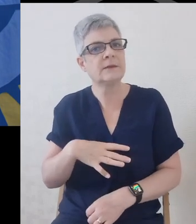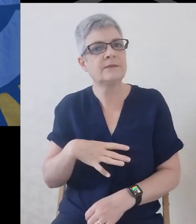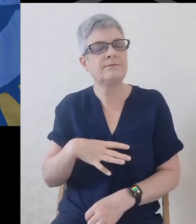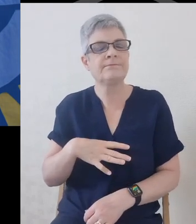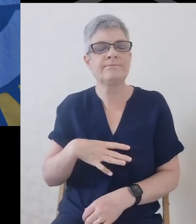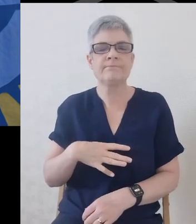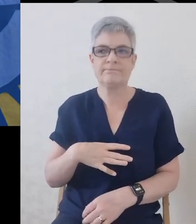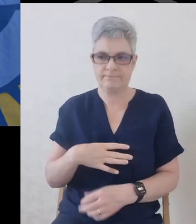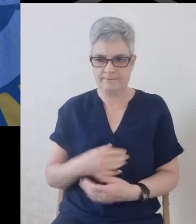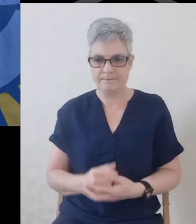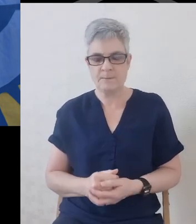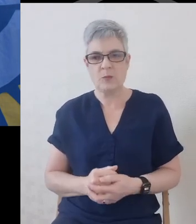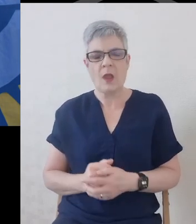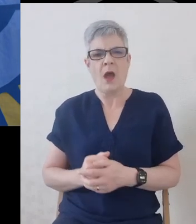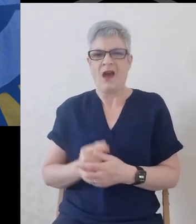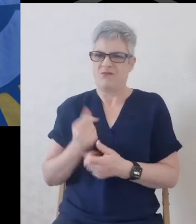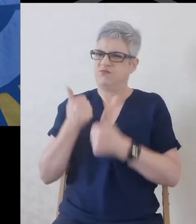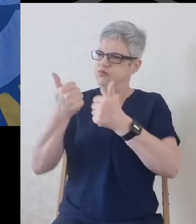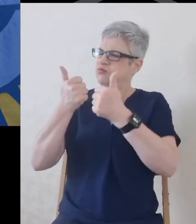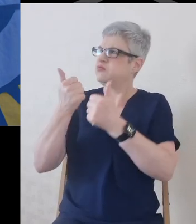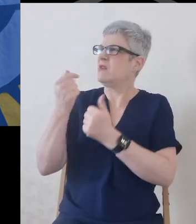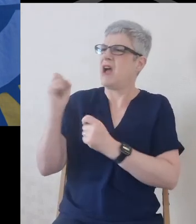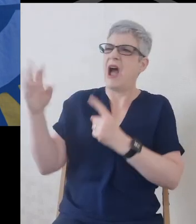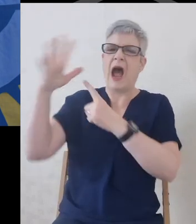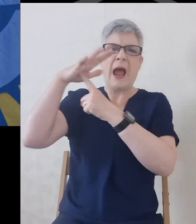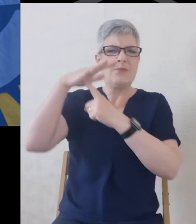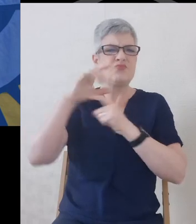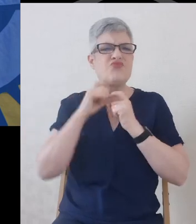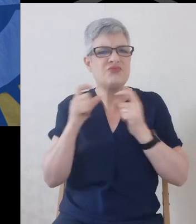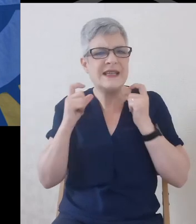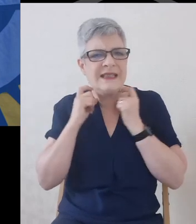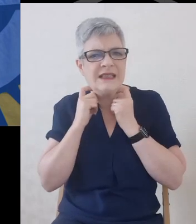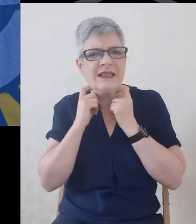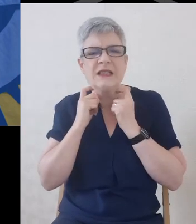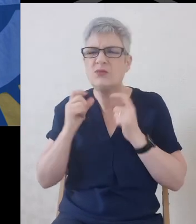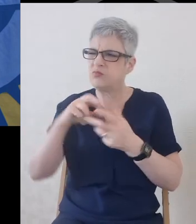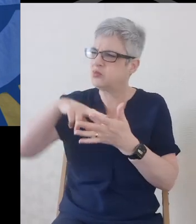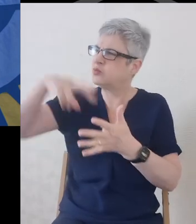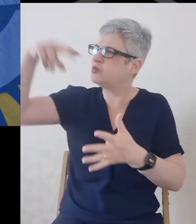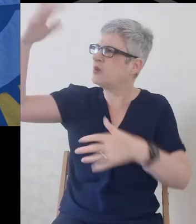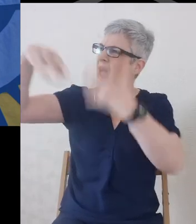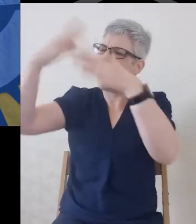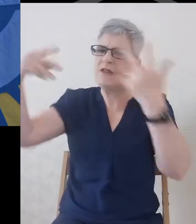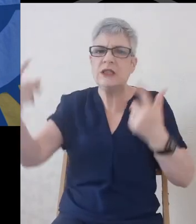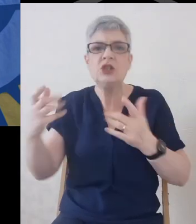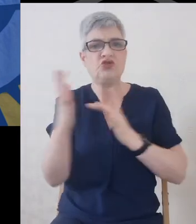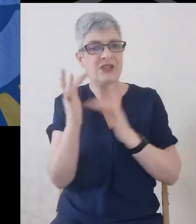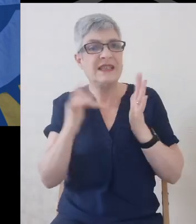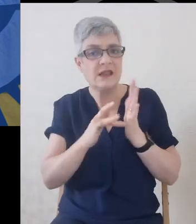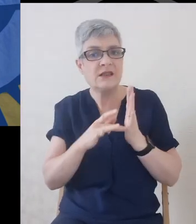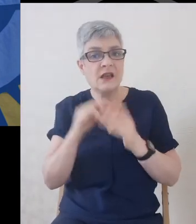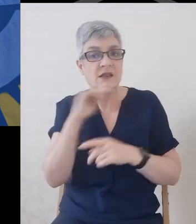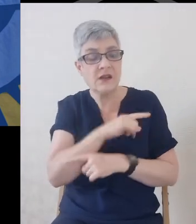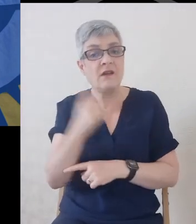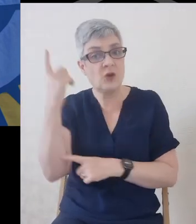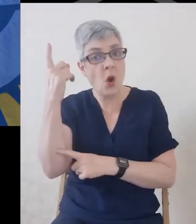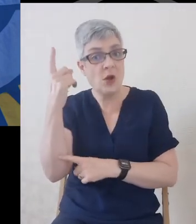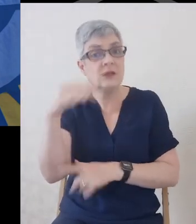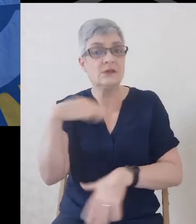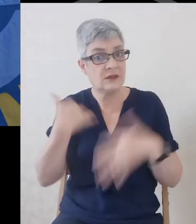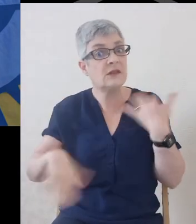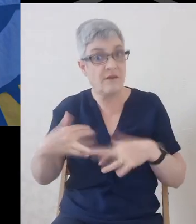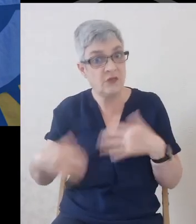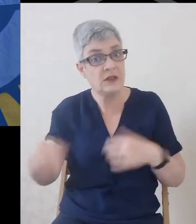A great high priest who has ascended into heaven, Jesus, the Son of God, Jesus whose sufferings we were thinking about fairly